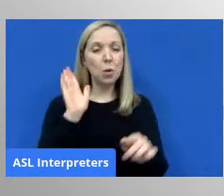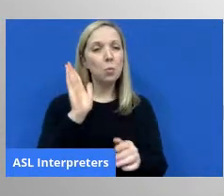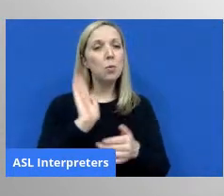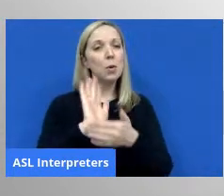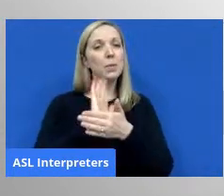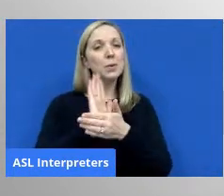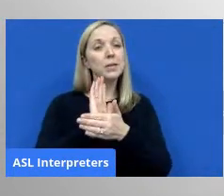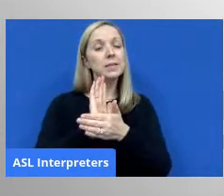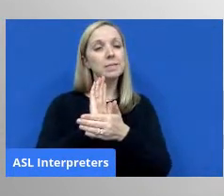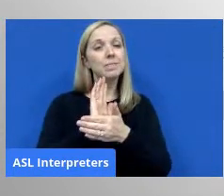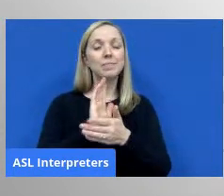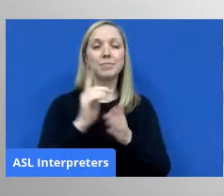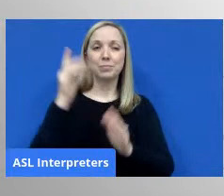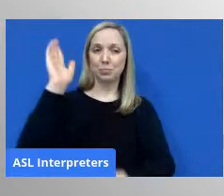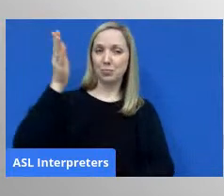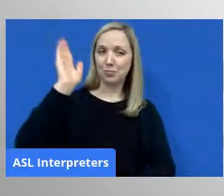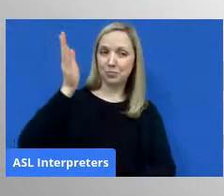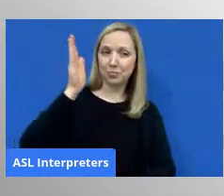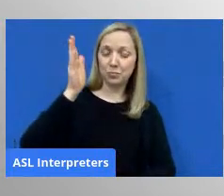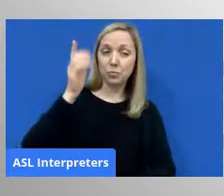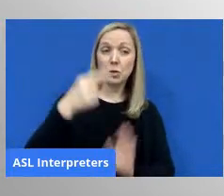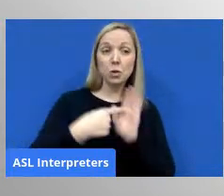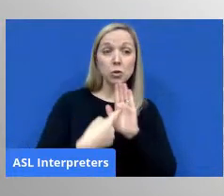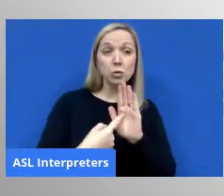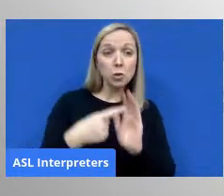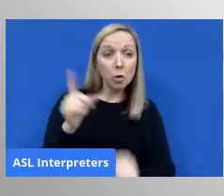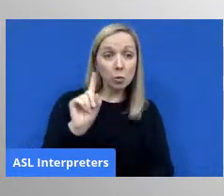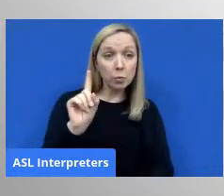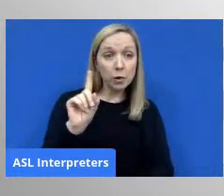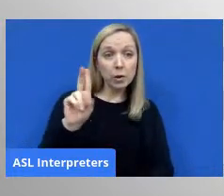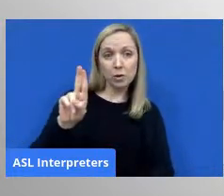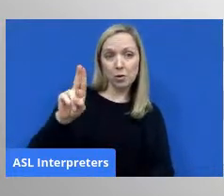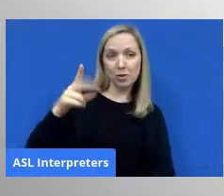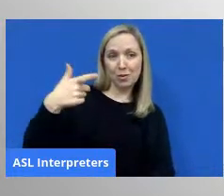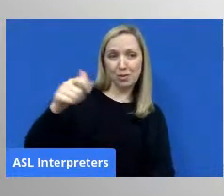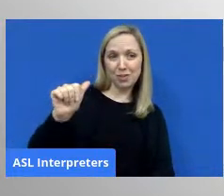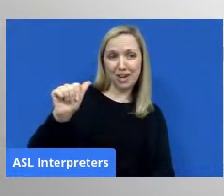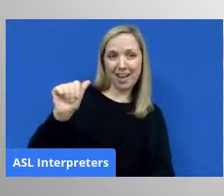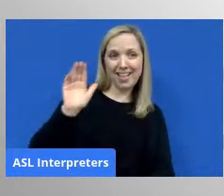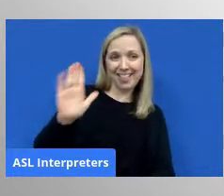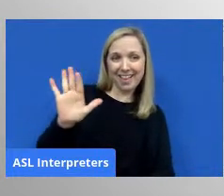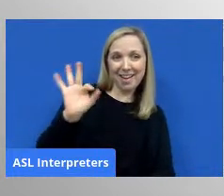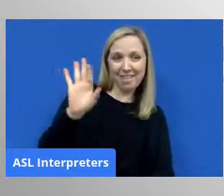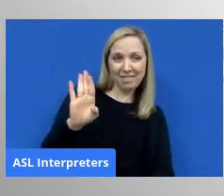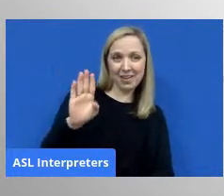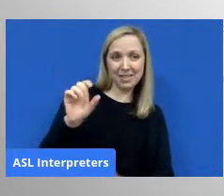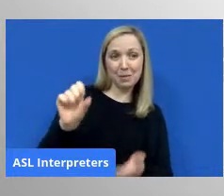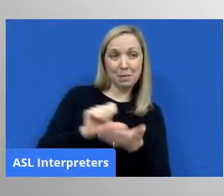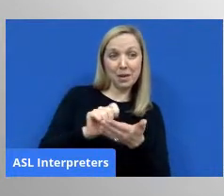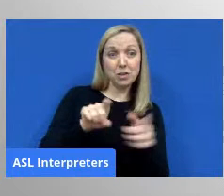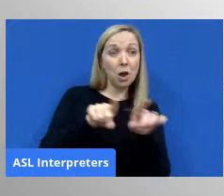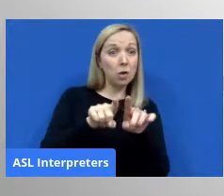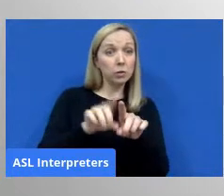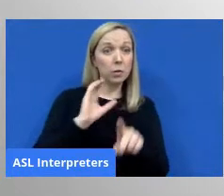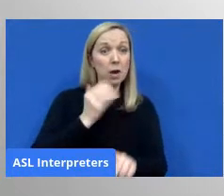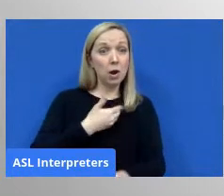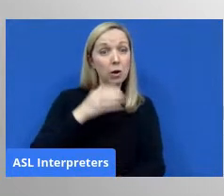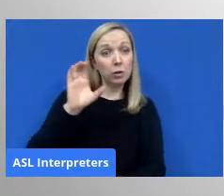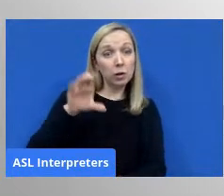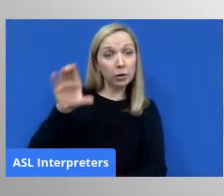shown virtually at the University of Georgia from their Facebook page. And again, we have a link on our website.